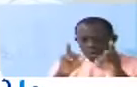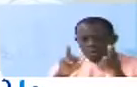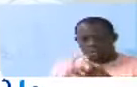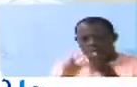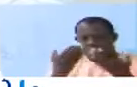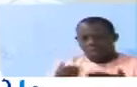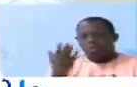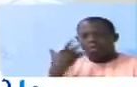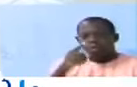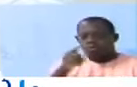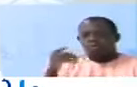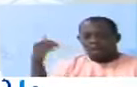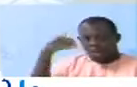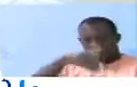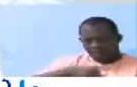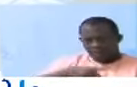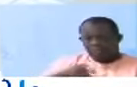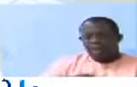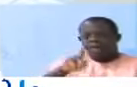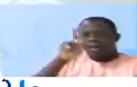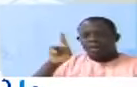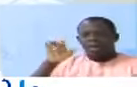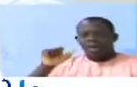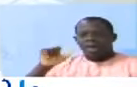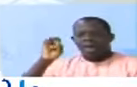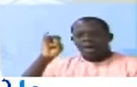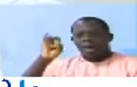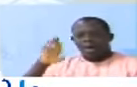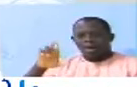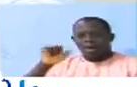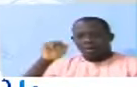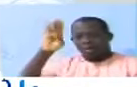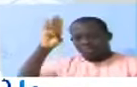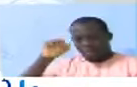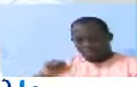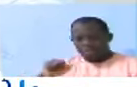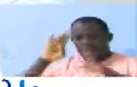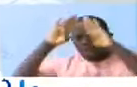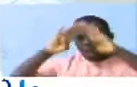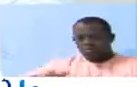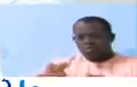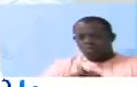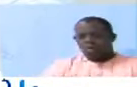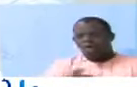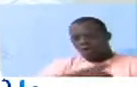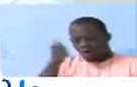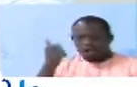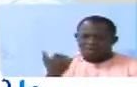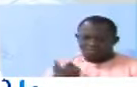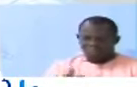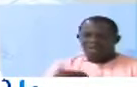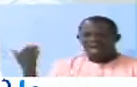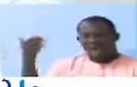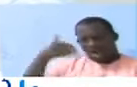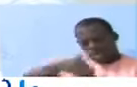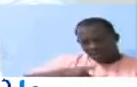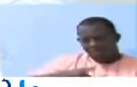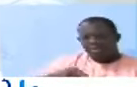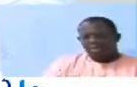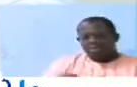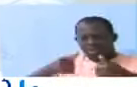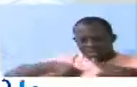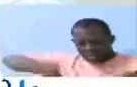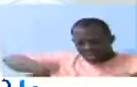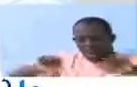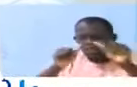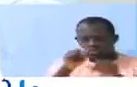when you arrived at Kairaba station, some people came out, surrounded you, and you were walked into the station. Tell